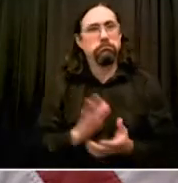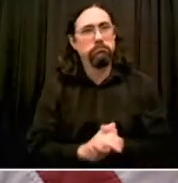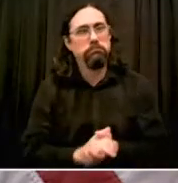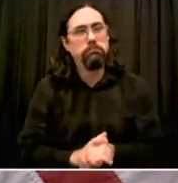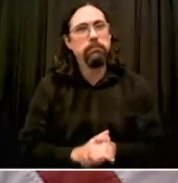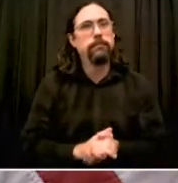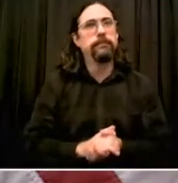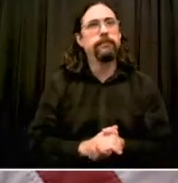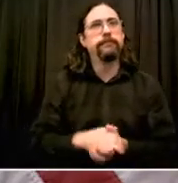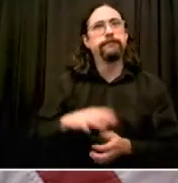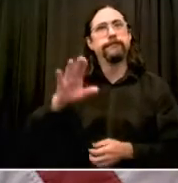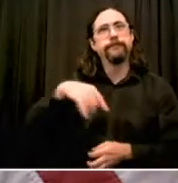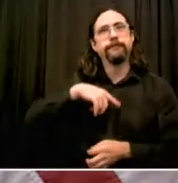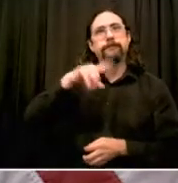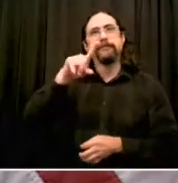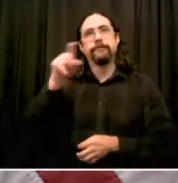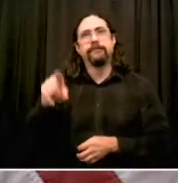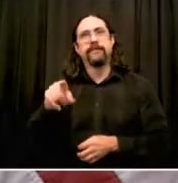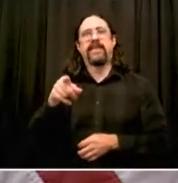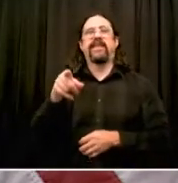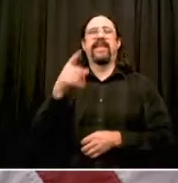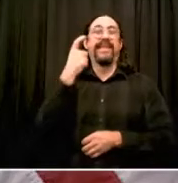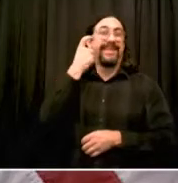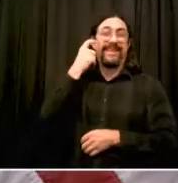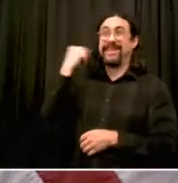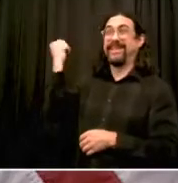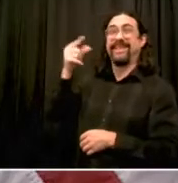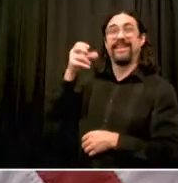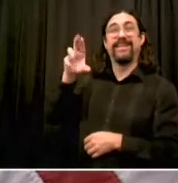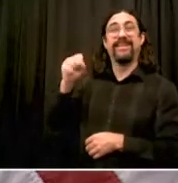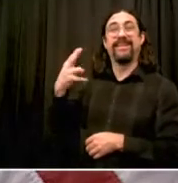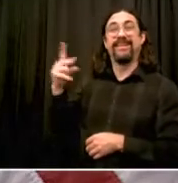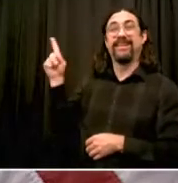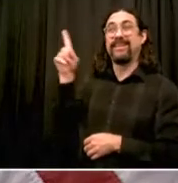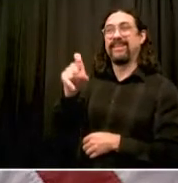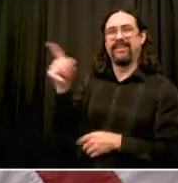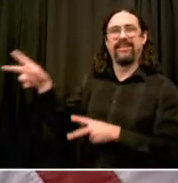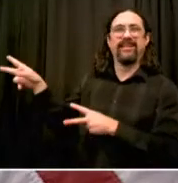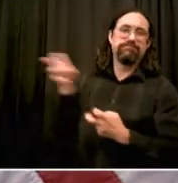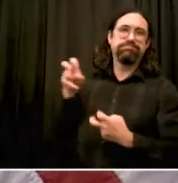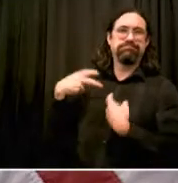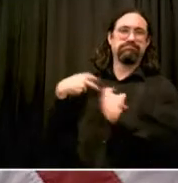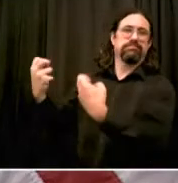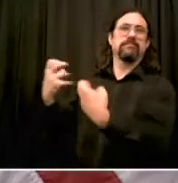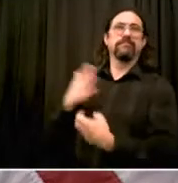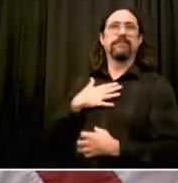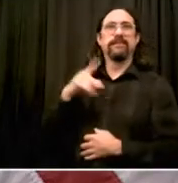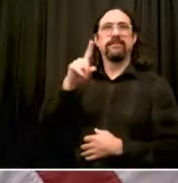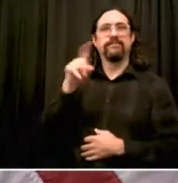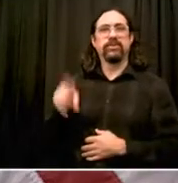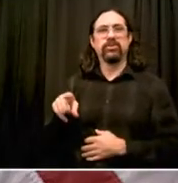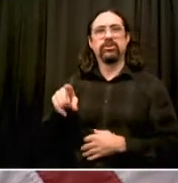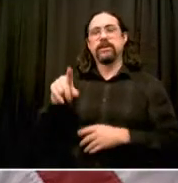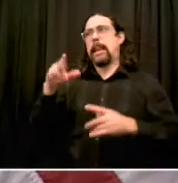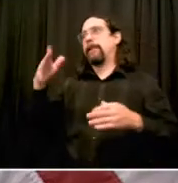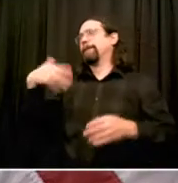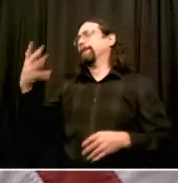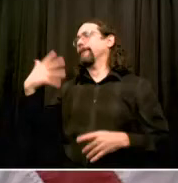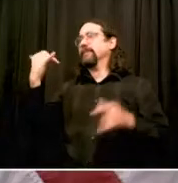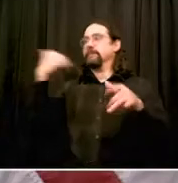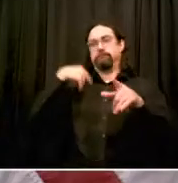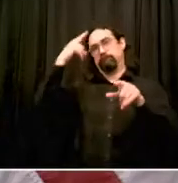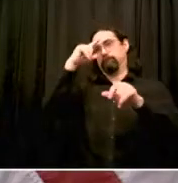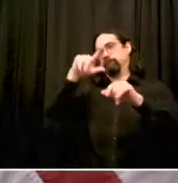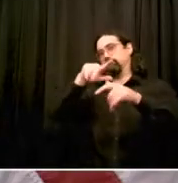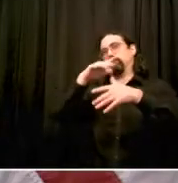question is, how do you assess your political standing in this